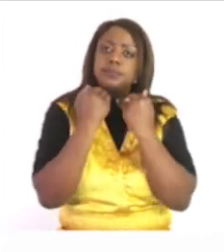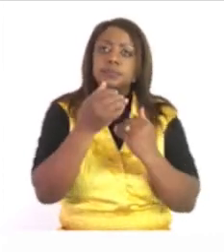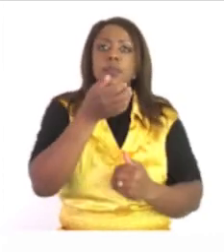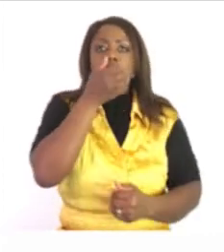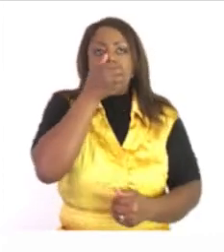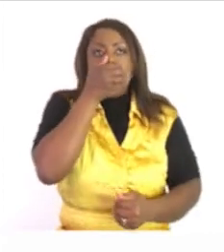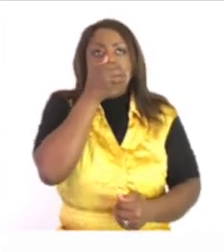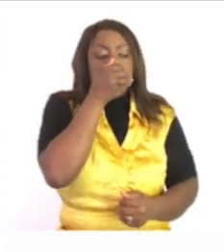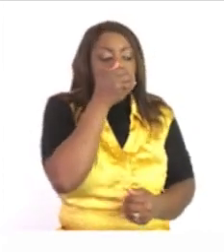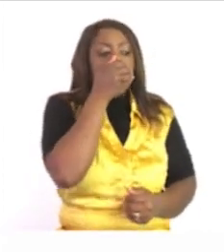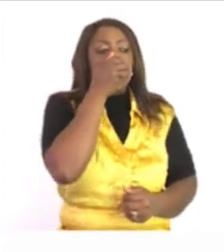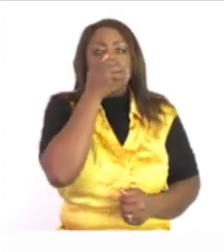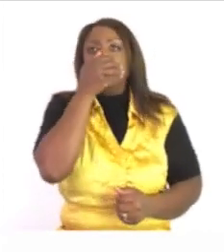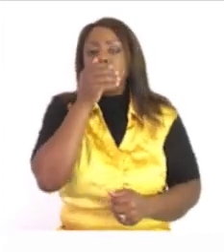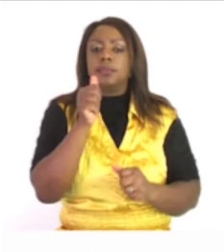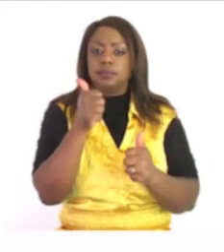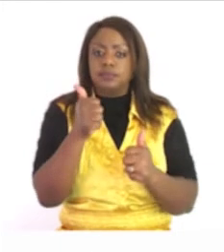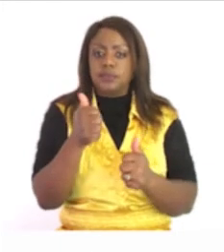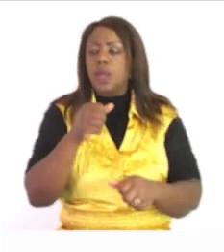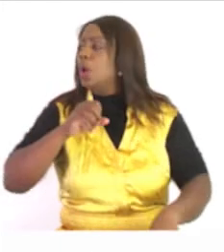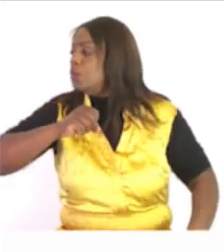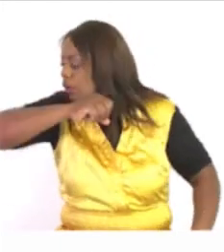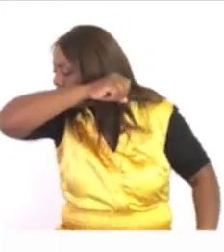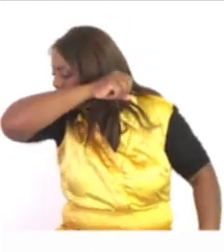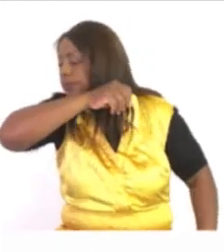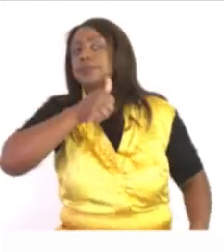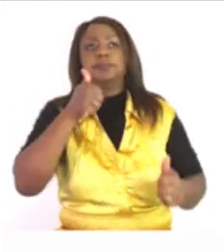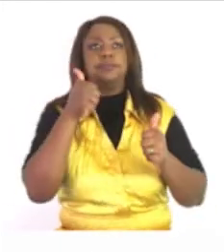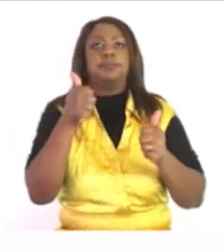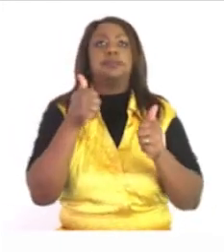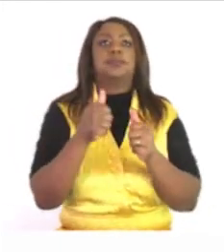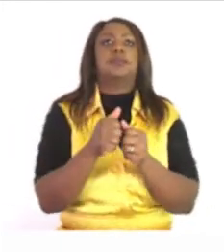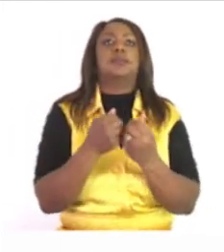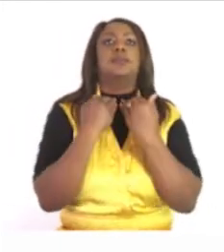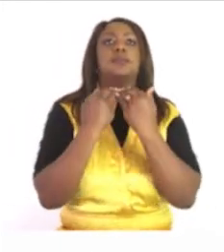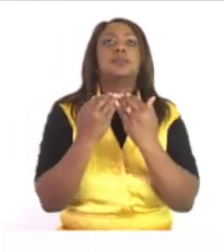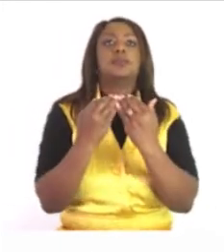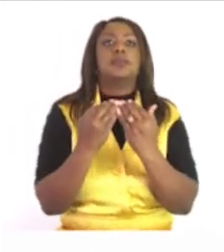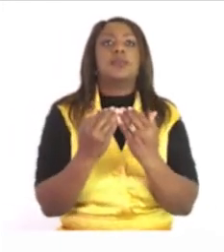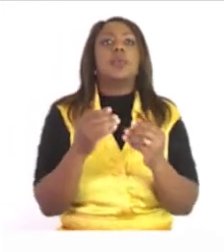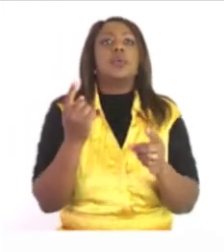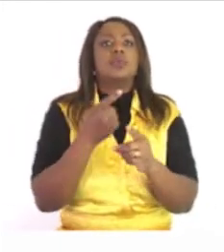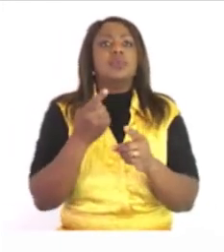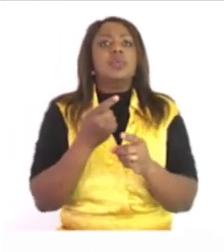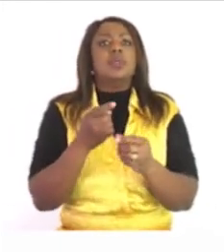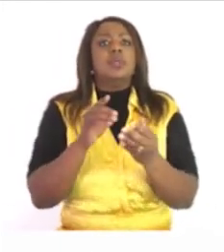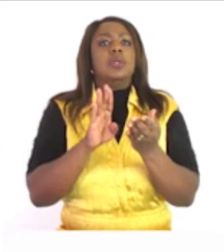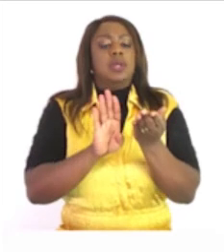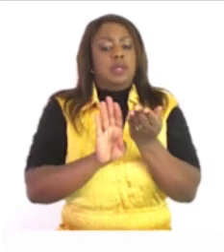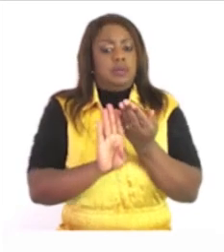the name already says, if you are coughing a lot or you have a flu, a runny nose,